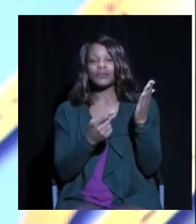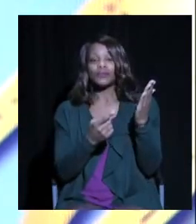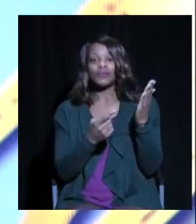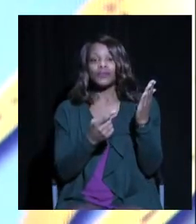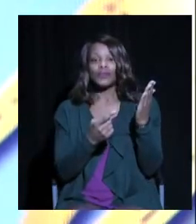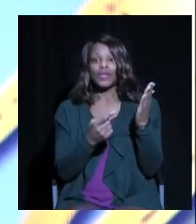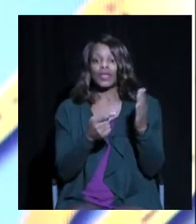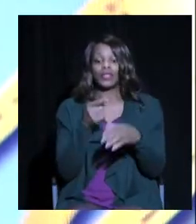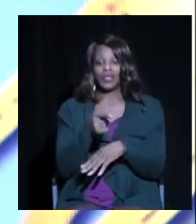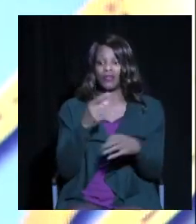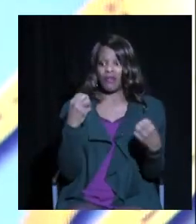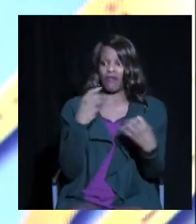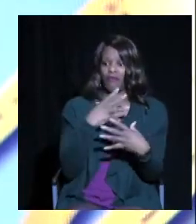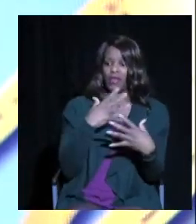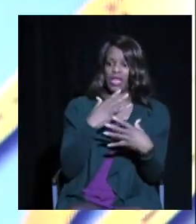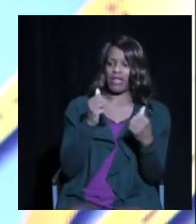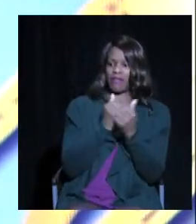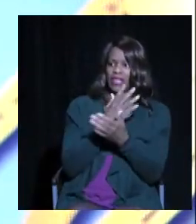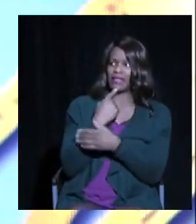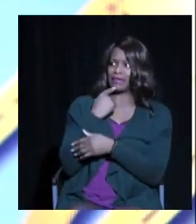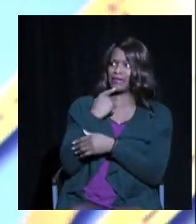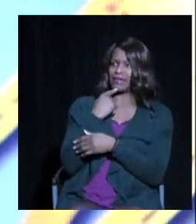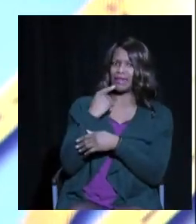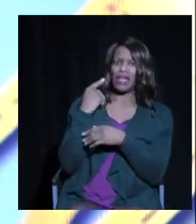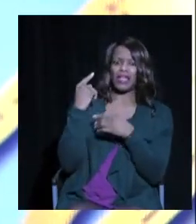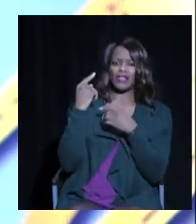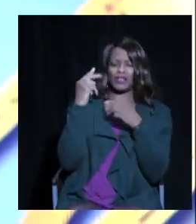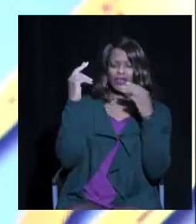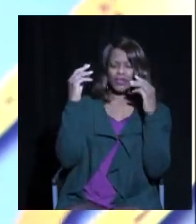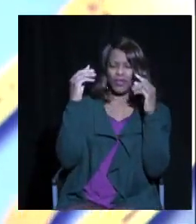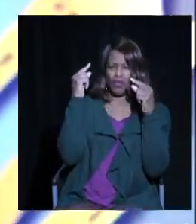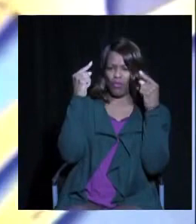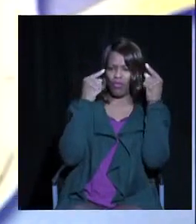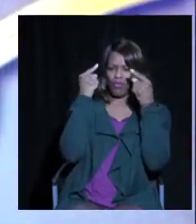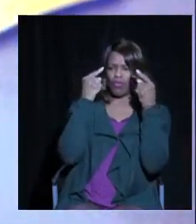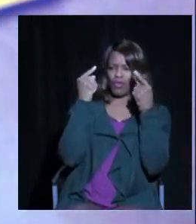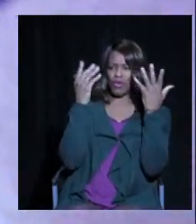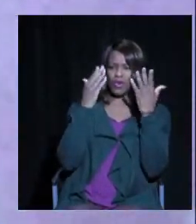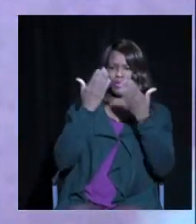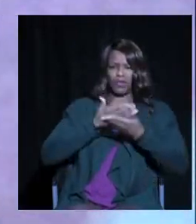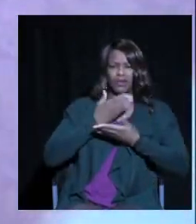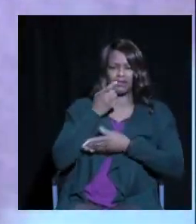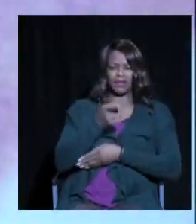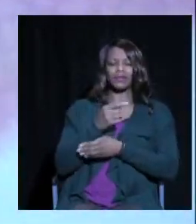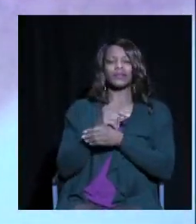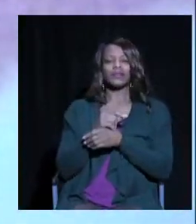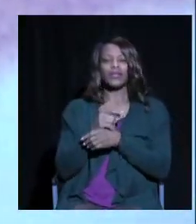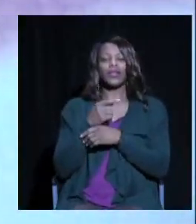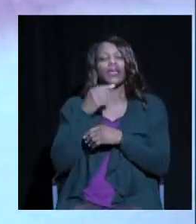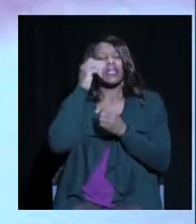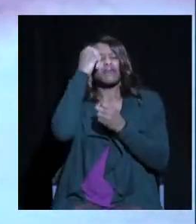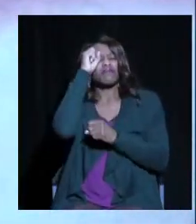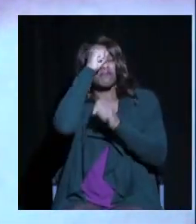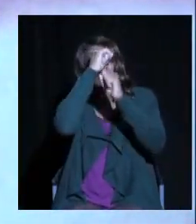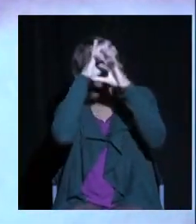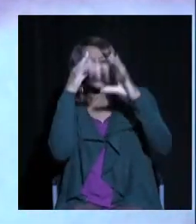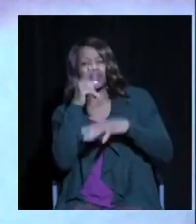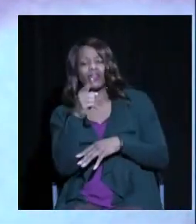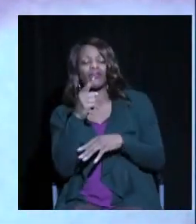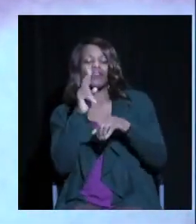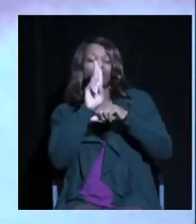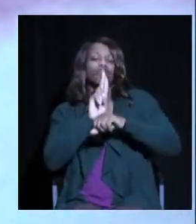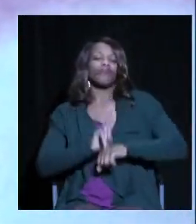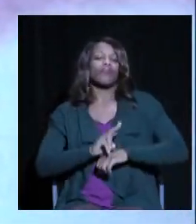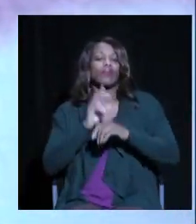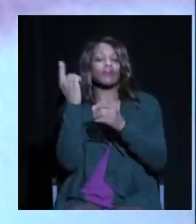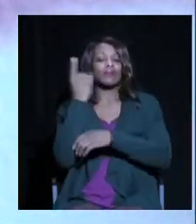words and wondered what kind of greeting this would be. Because imagine if you were just having a regular day and all of a sudden an angel